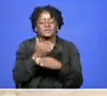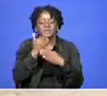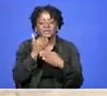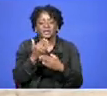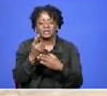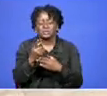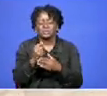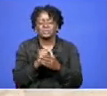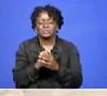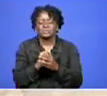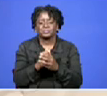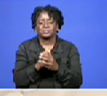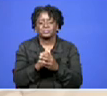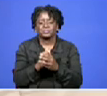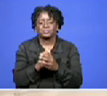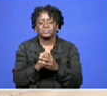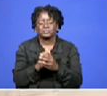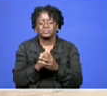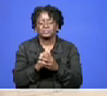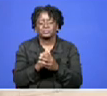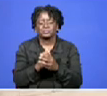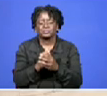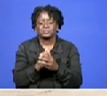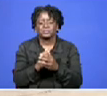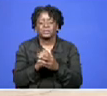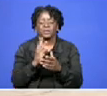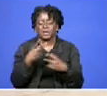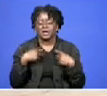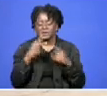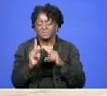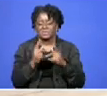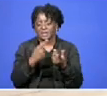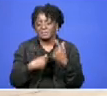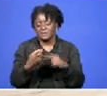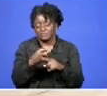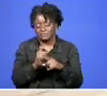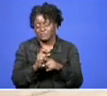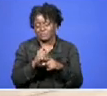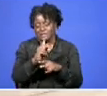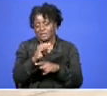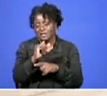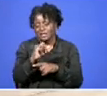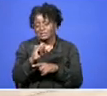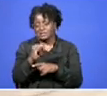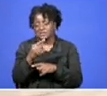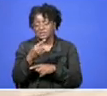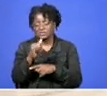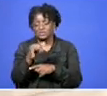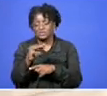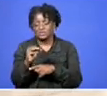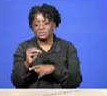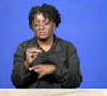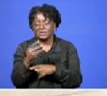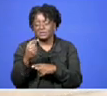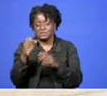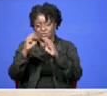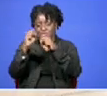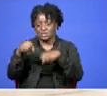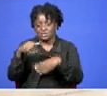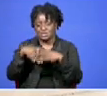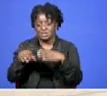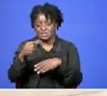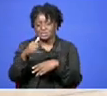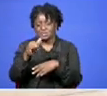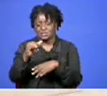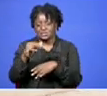you. We have the persons who are coming from Kendall Isaacs Gym, the shelter in the gym, and also